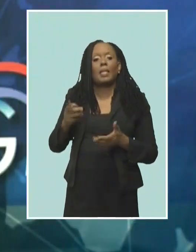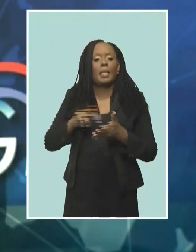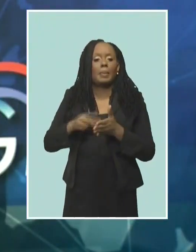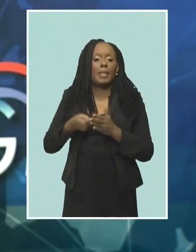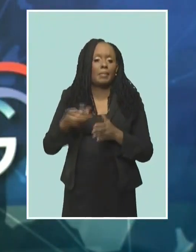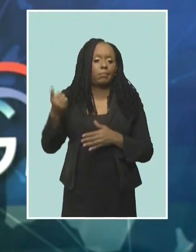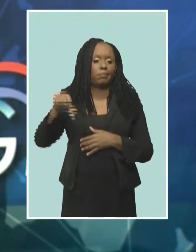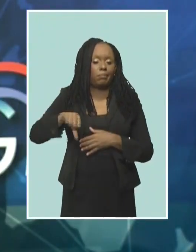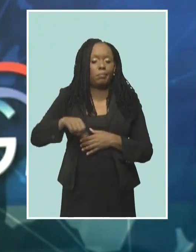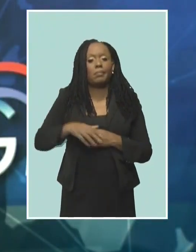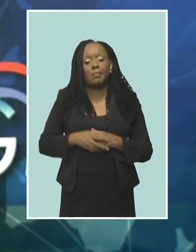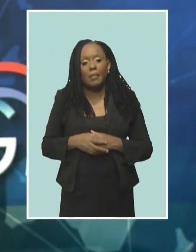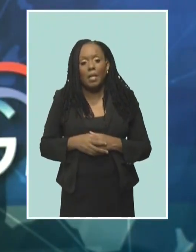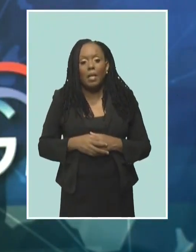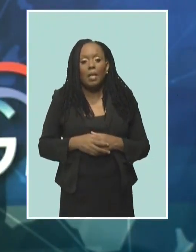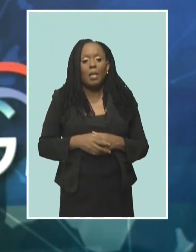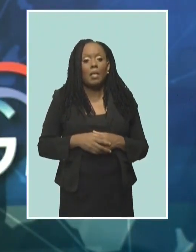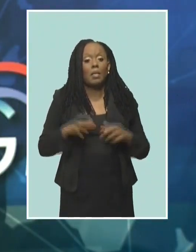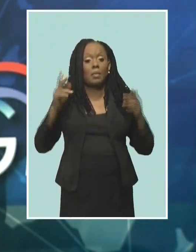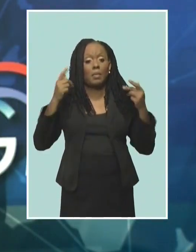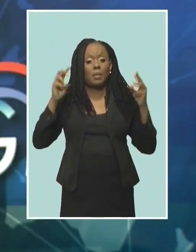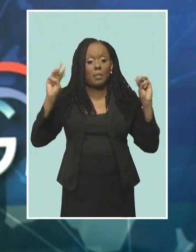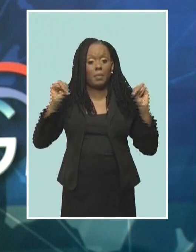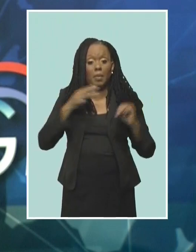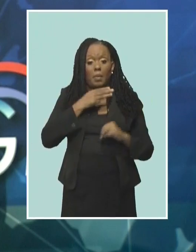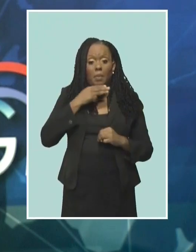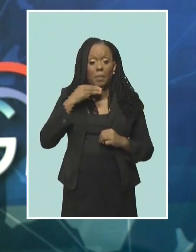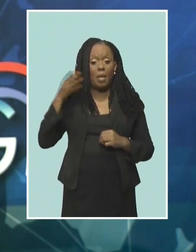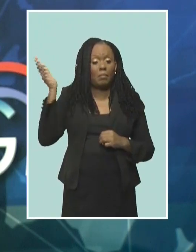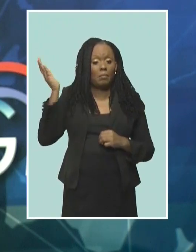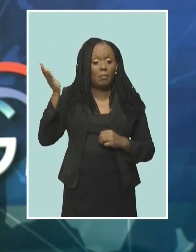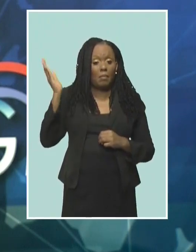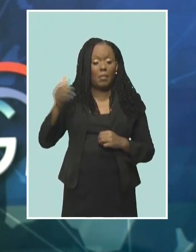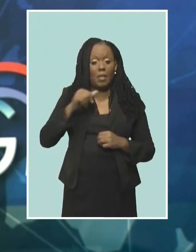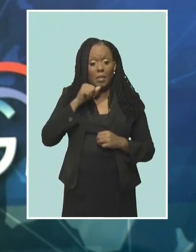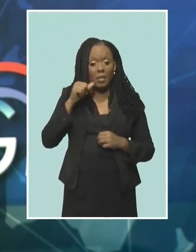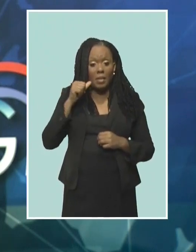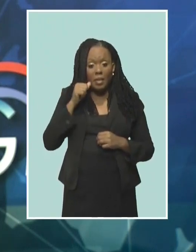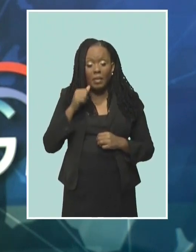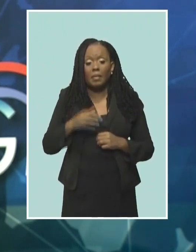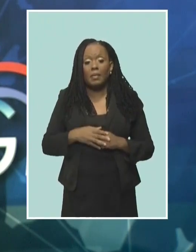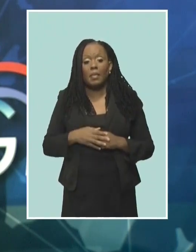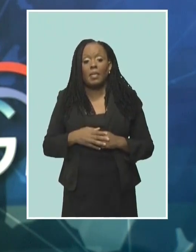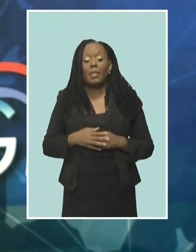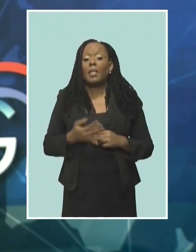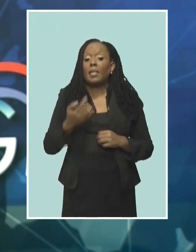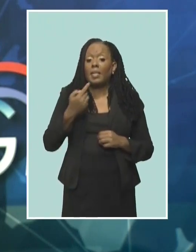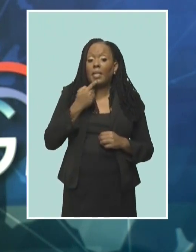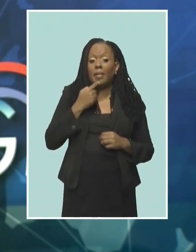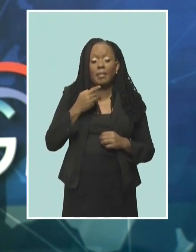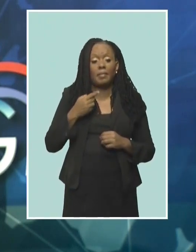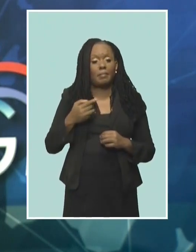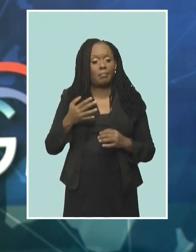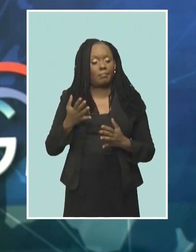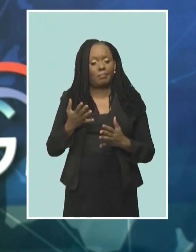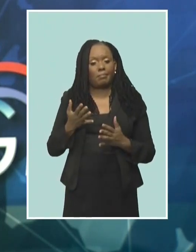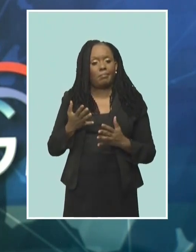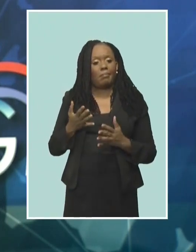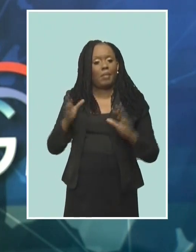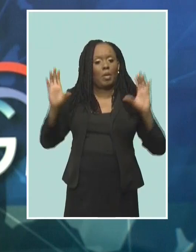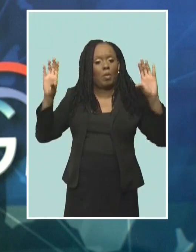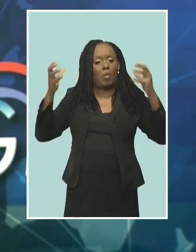Also speaking on the bill last evening was Prime Minister Mia Amar Motley, who said as Barbadians enter the last lap of the Crop Over